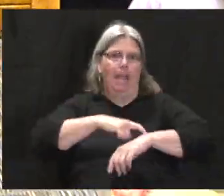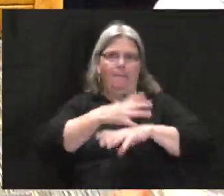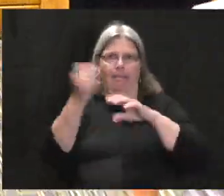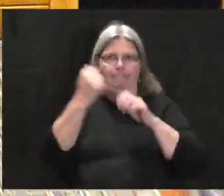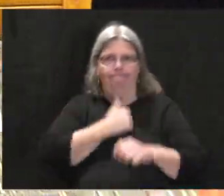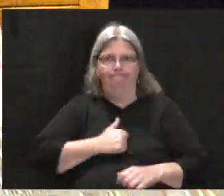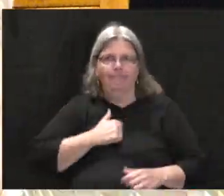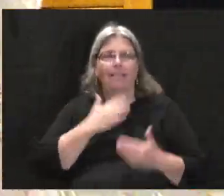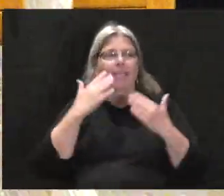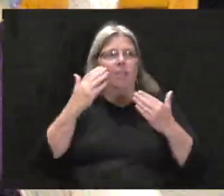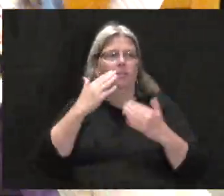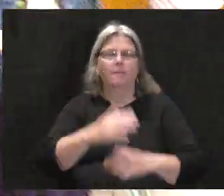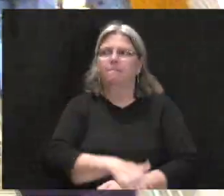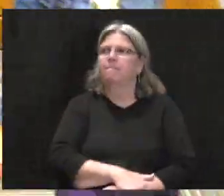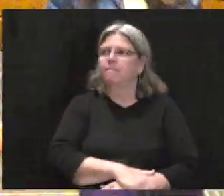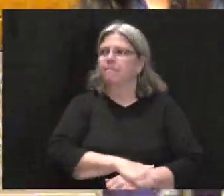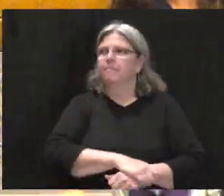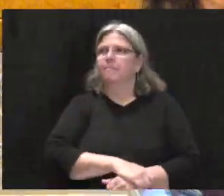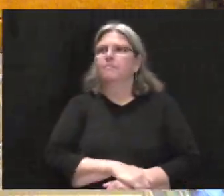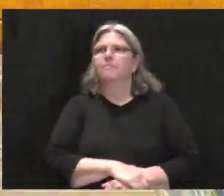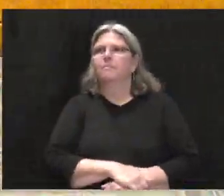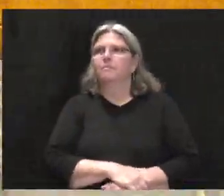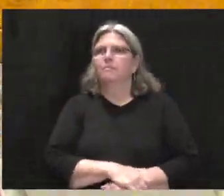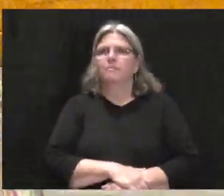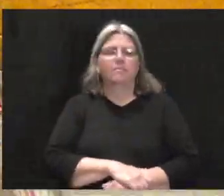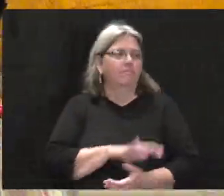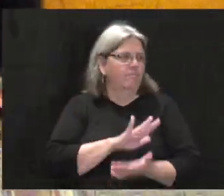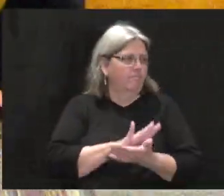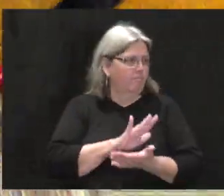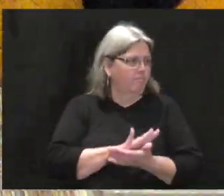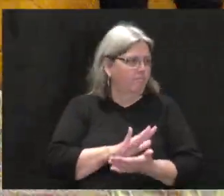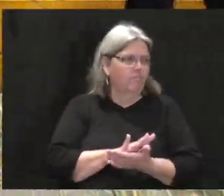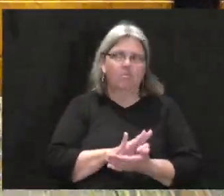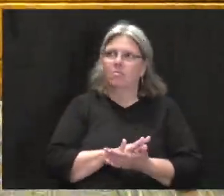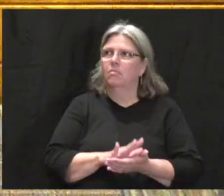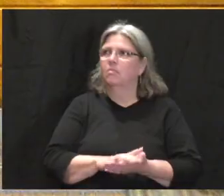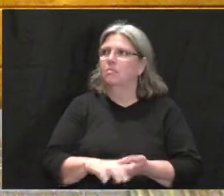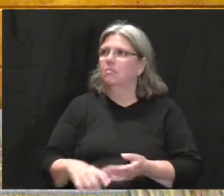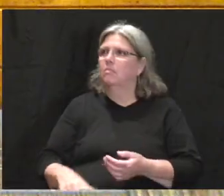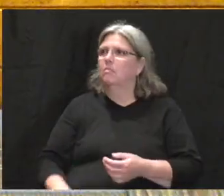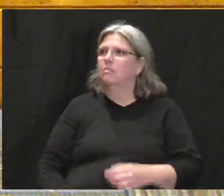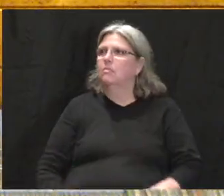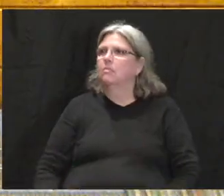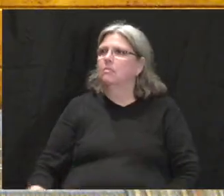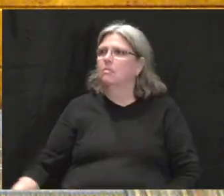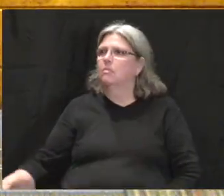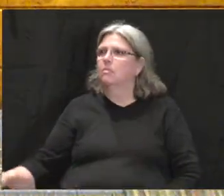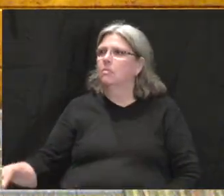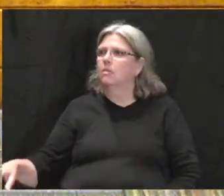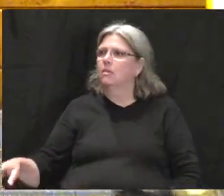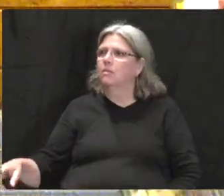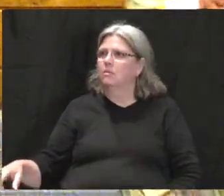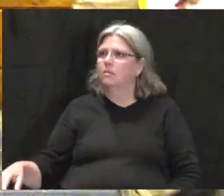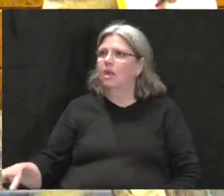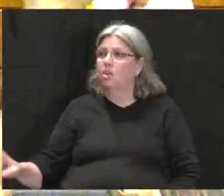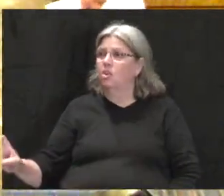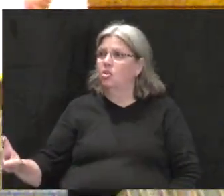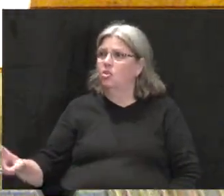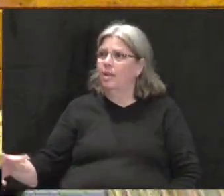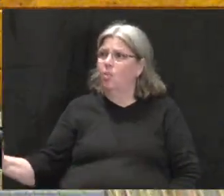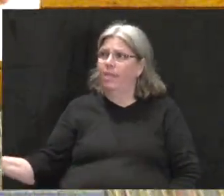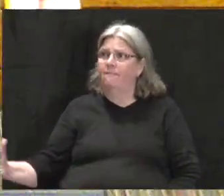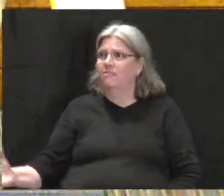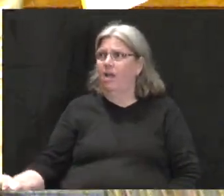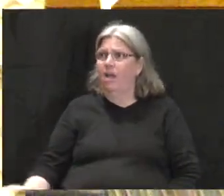All right, good job. Group run, are you now ready? I am. Okay. I was ready before 2 guys. No, actually, I'm just going to look at them from the